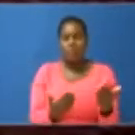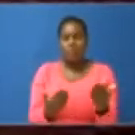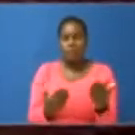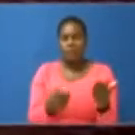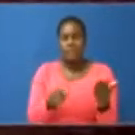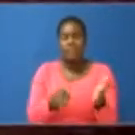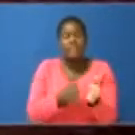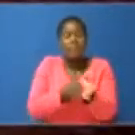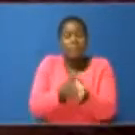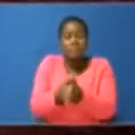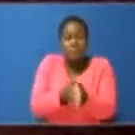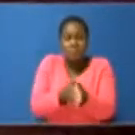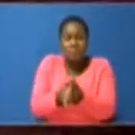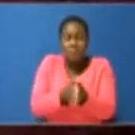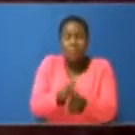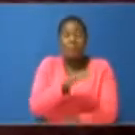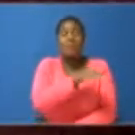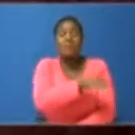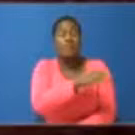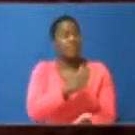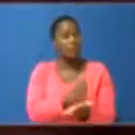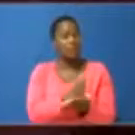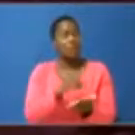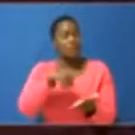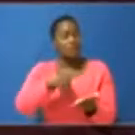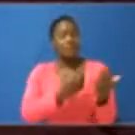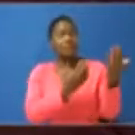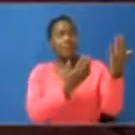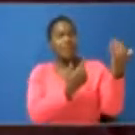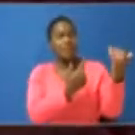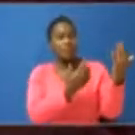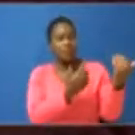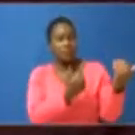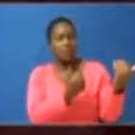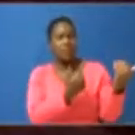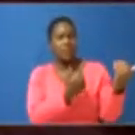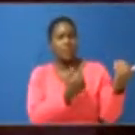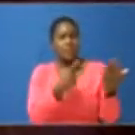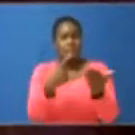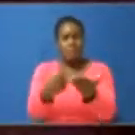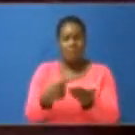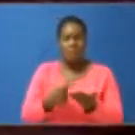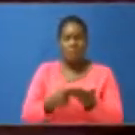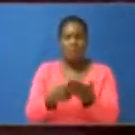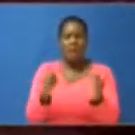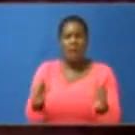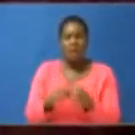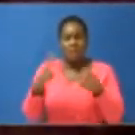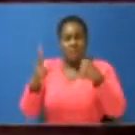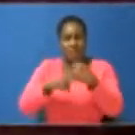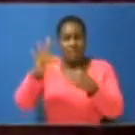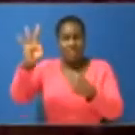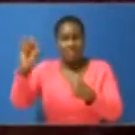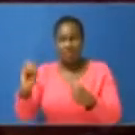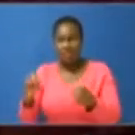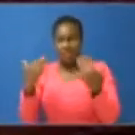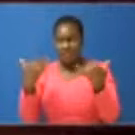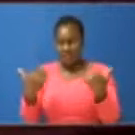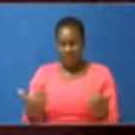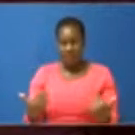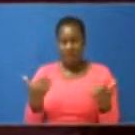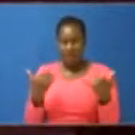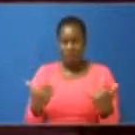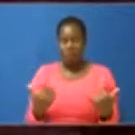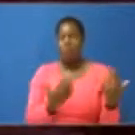out to be quite an interesting evening we were expecting that this debate was going to happen at 7 30. now we